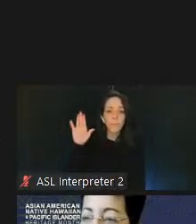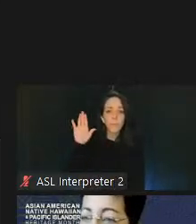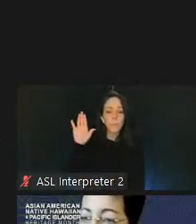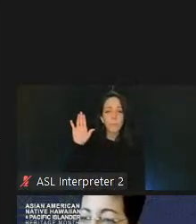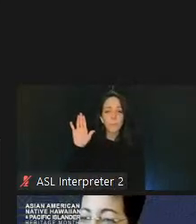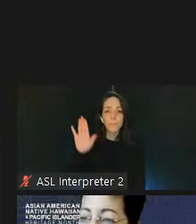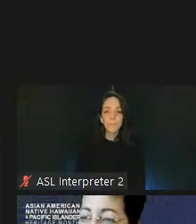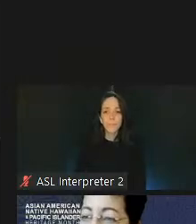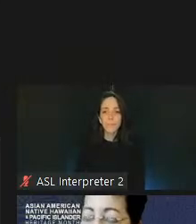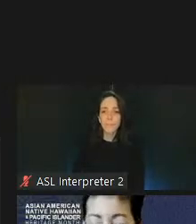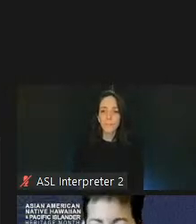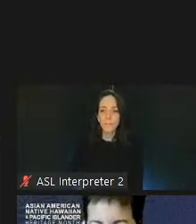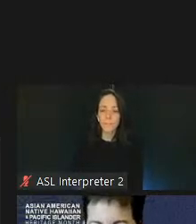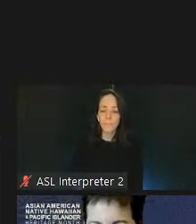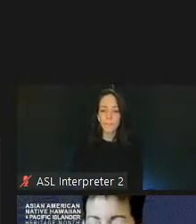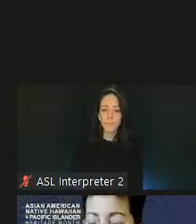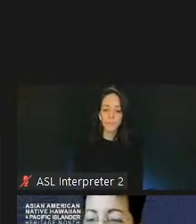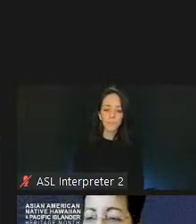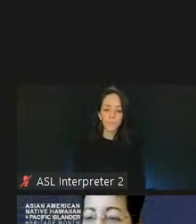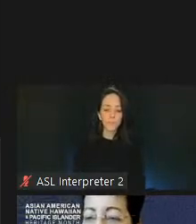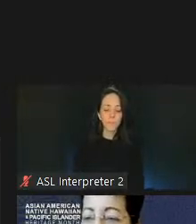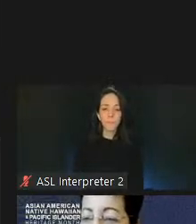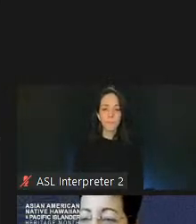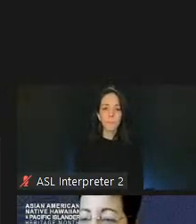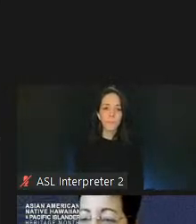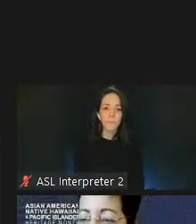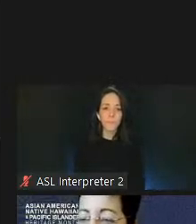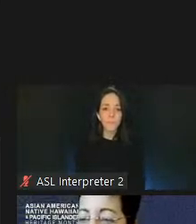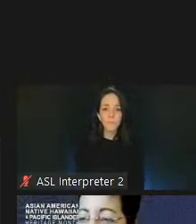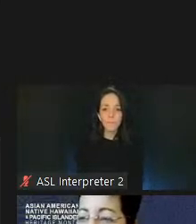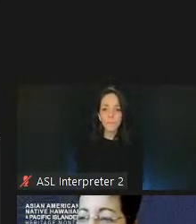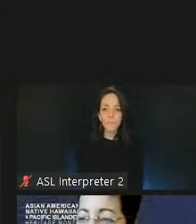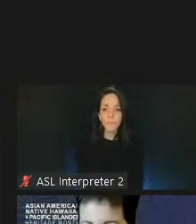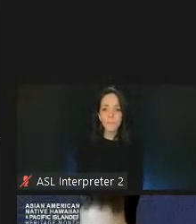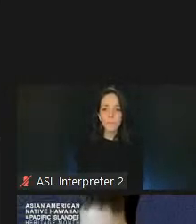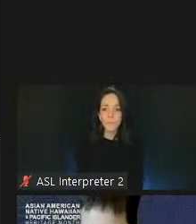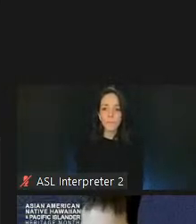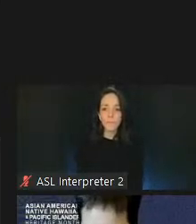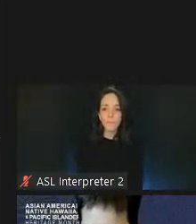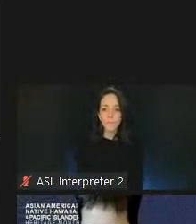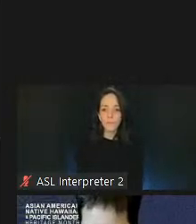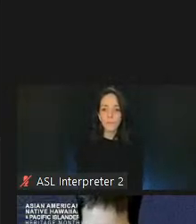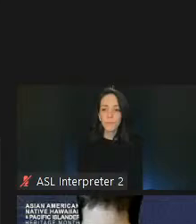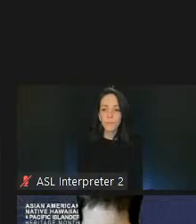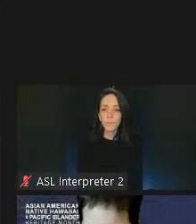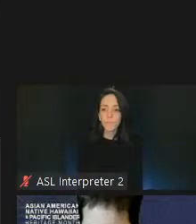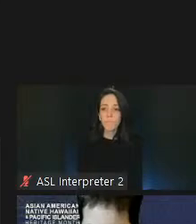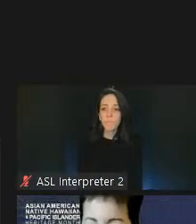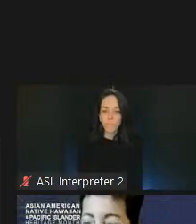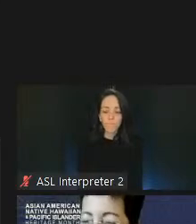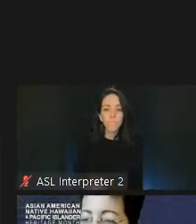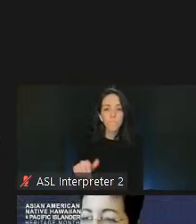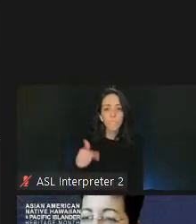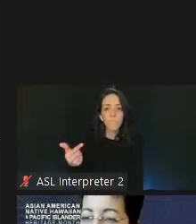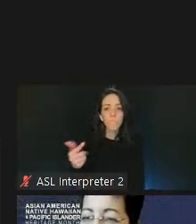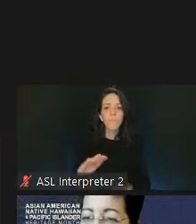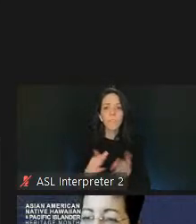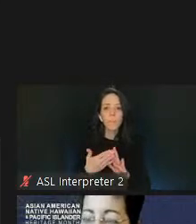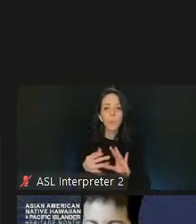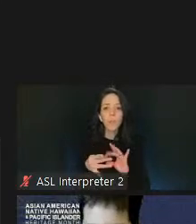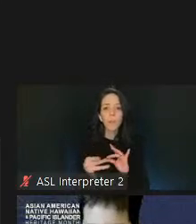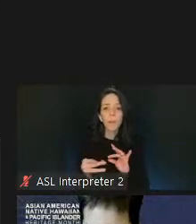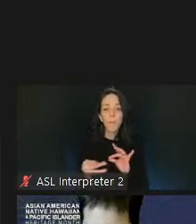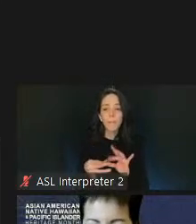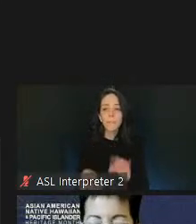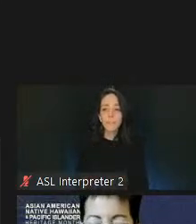just a moment if anyone has any questions. So the floor is open for community comments.